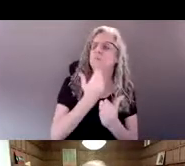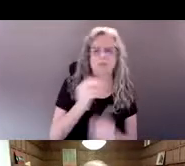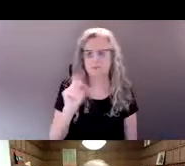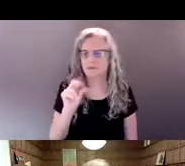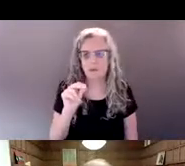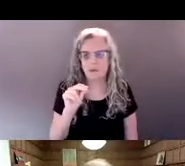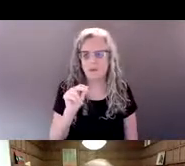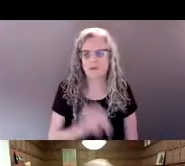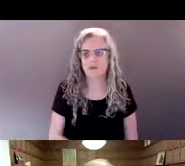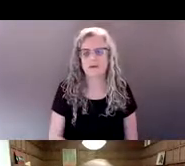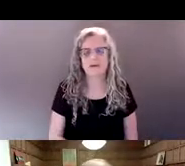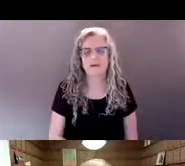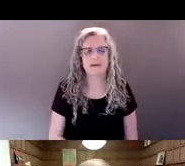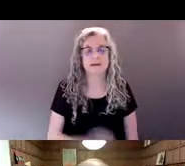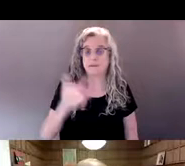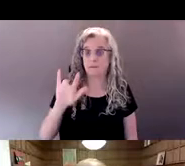Could I have the next slide?